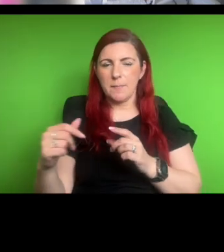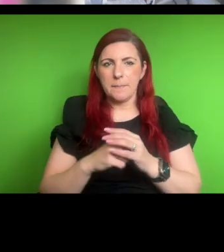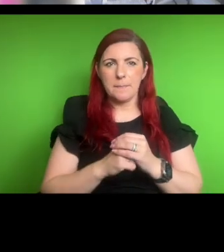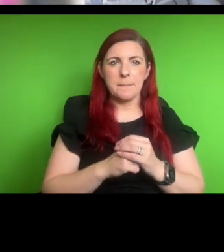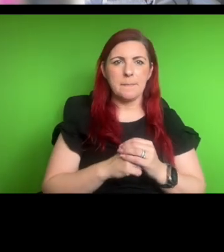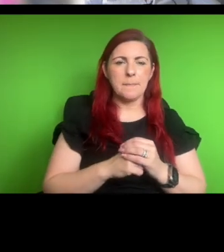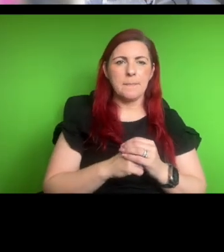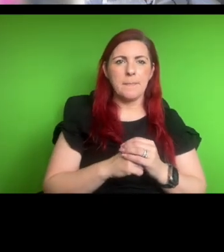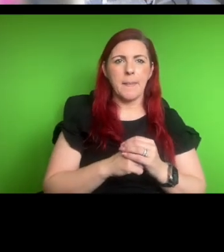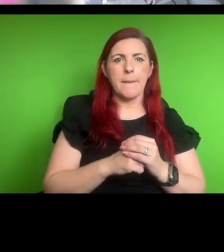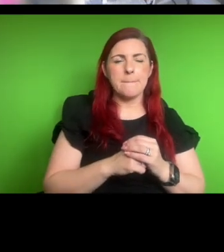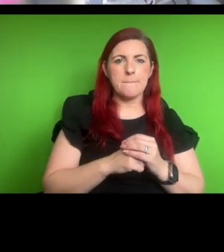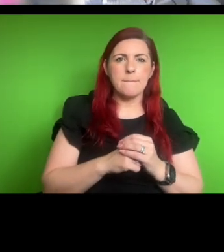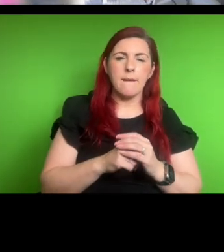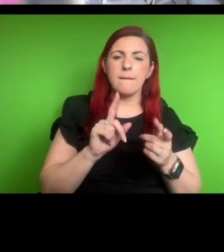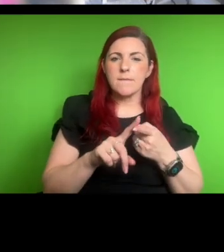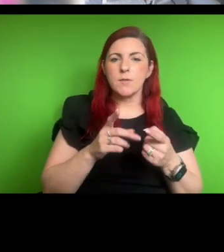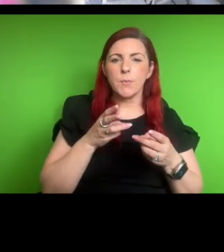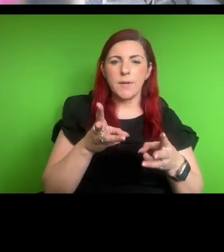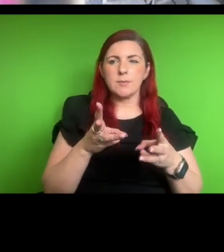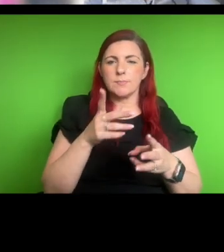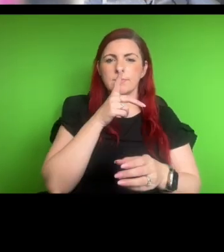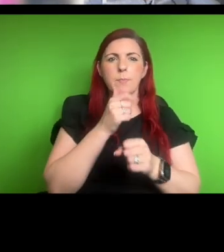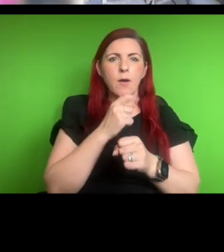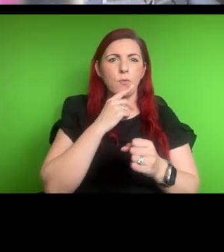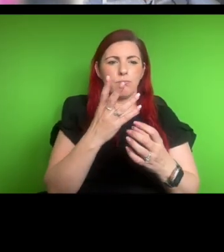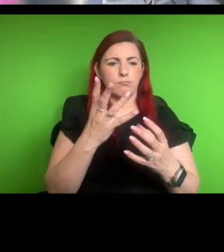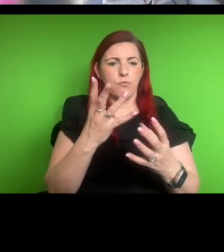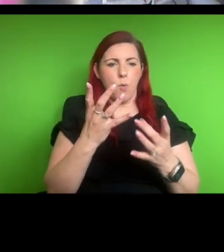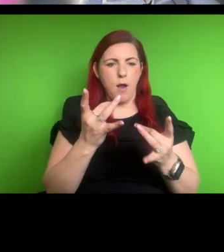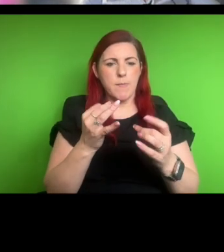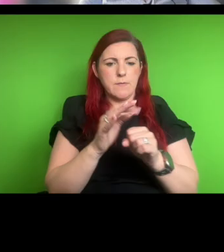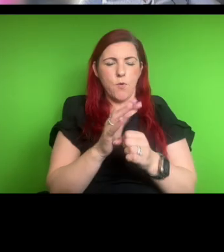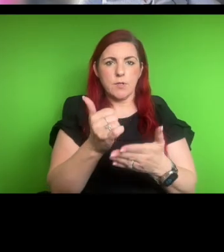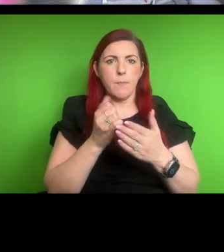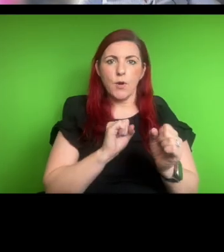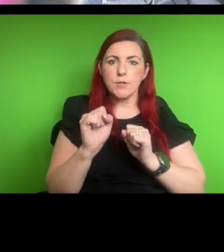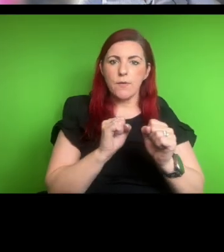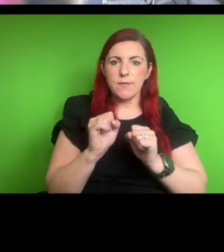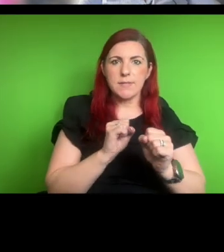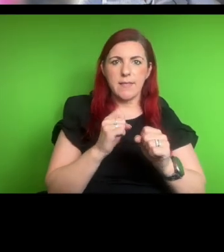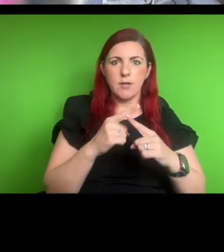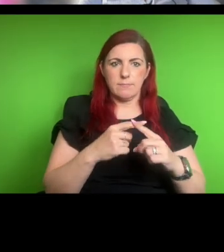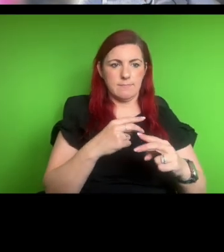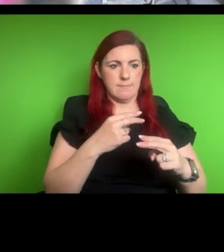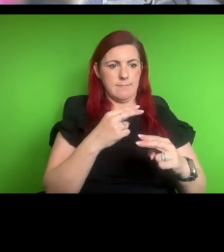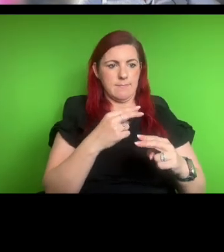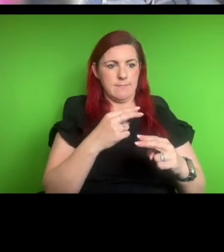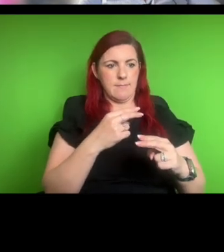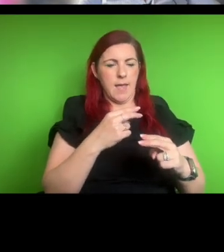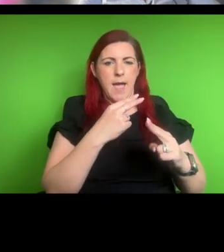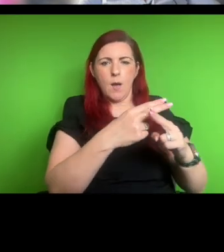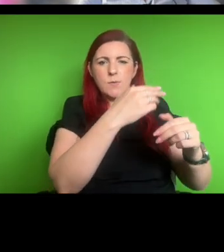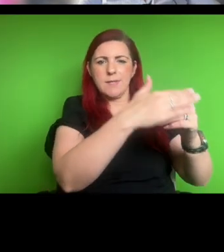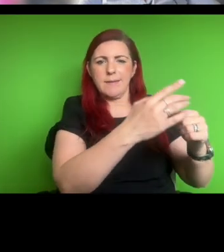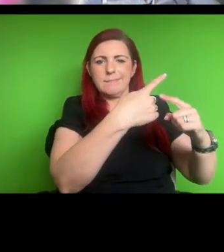out requirements for support services that are outsourced. And we know in today's businesses